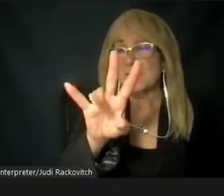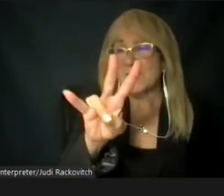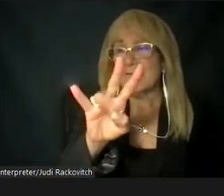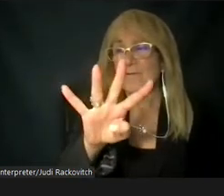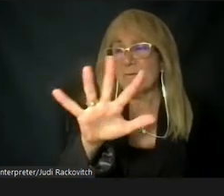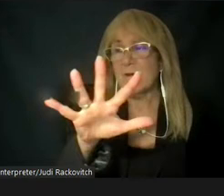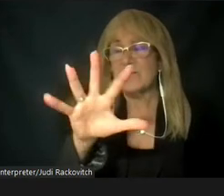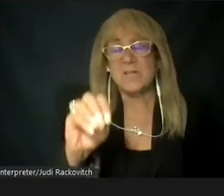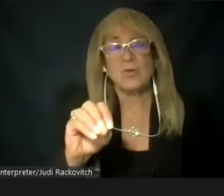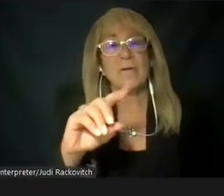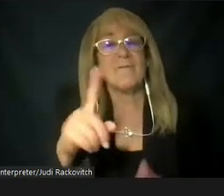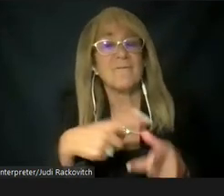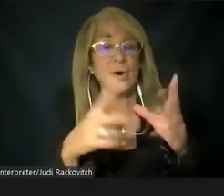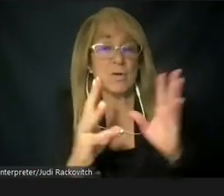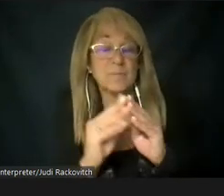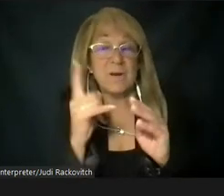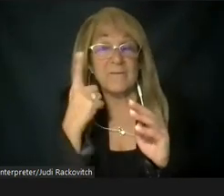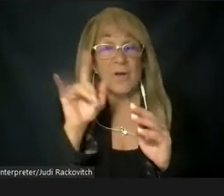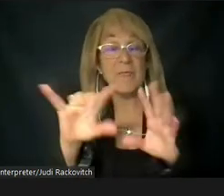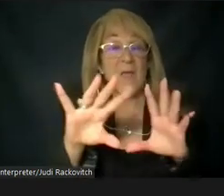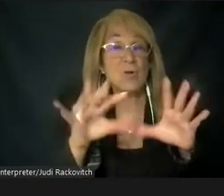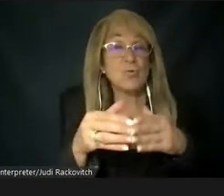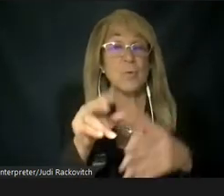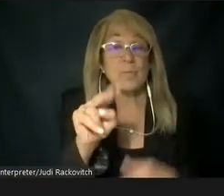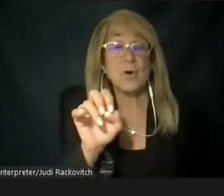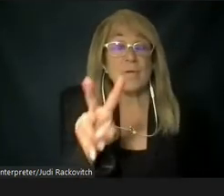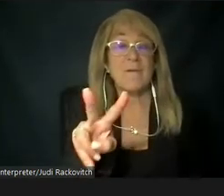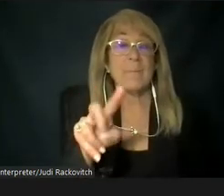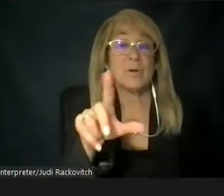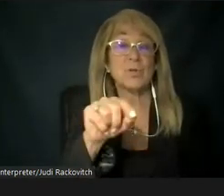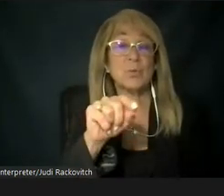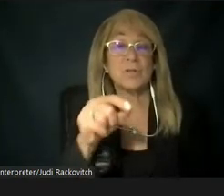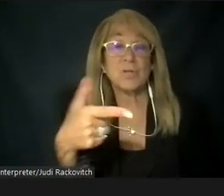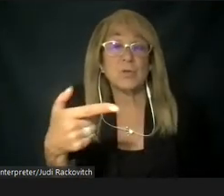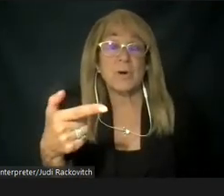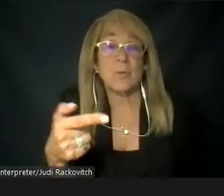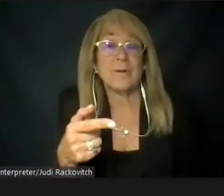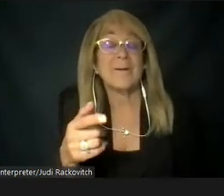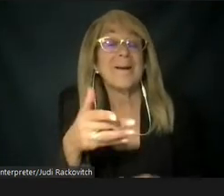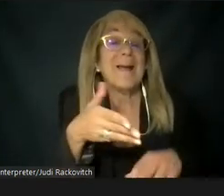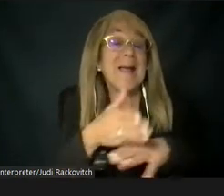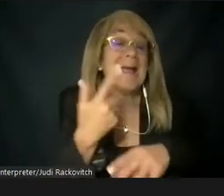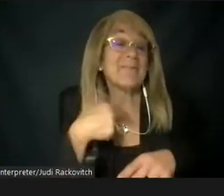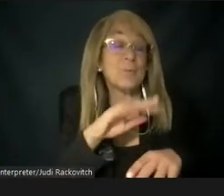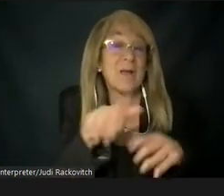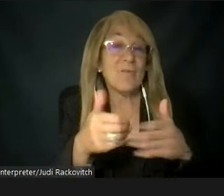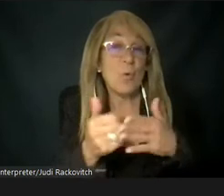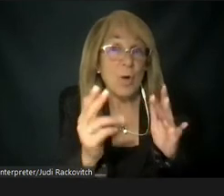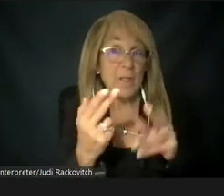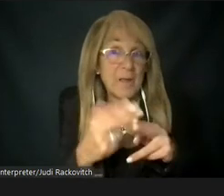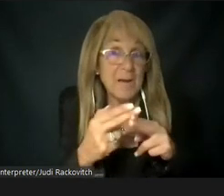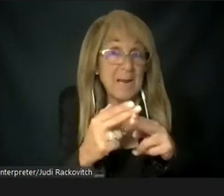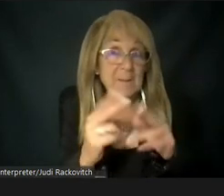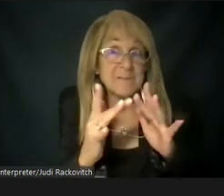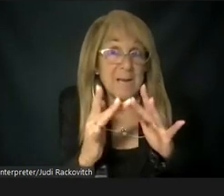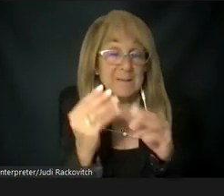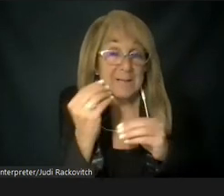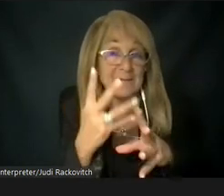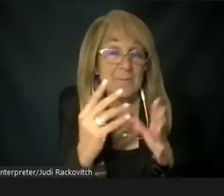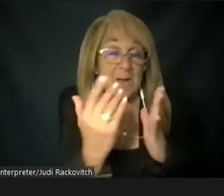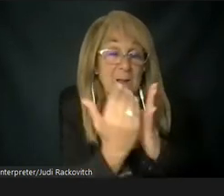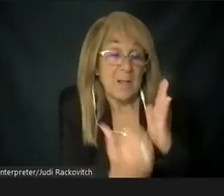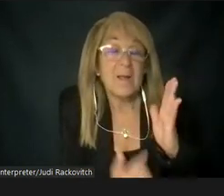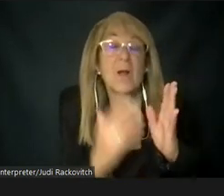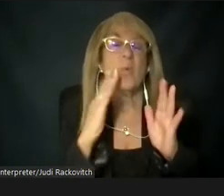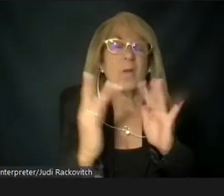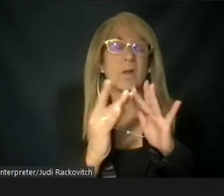The first meeting of this group will convene in November of 2021, and again, once we have all the names and contact information, participants will be contacted in